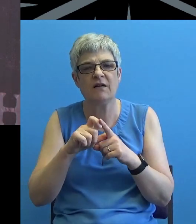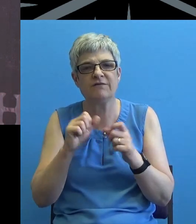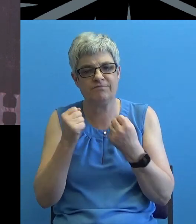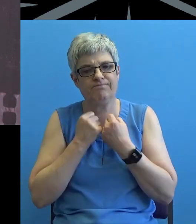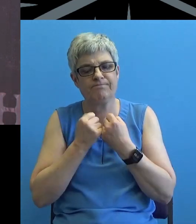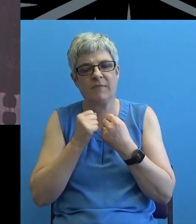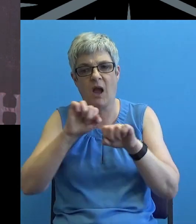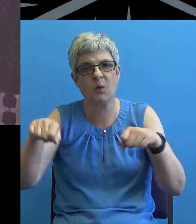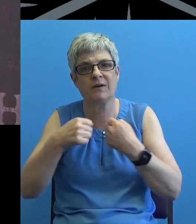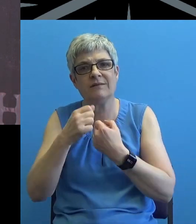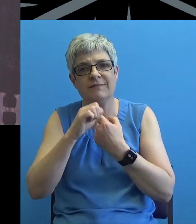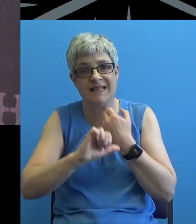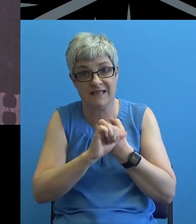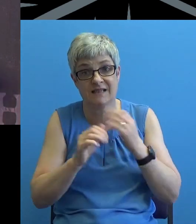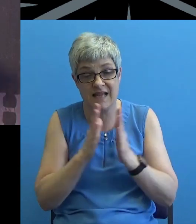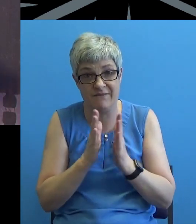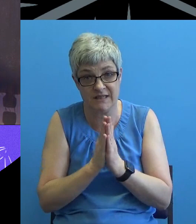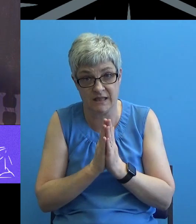of our Easter services.